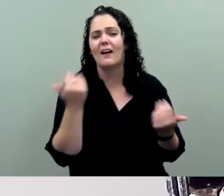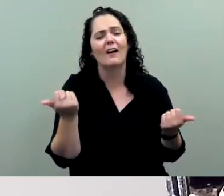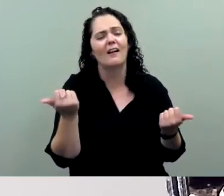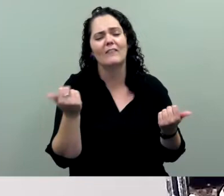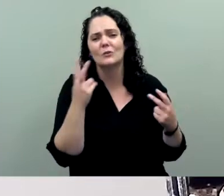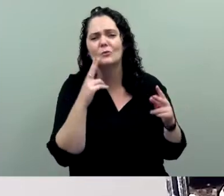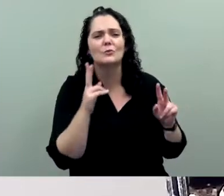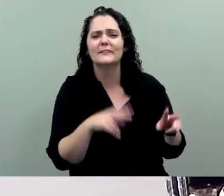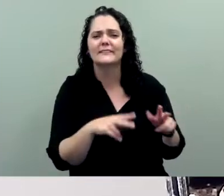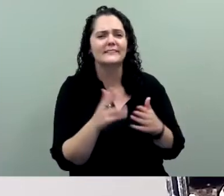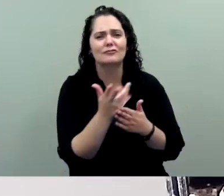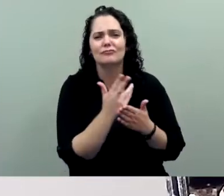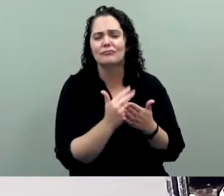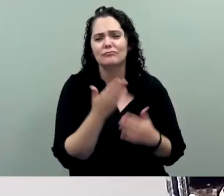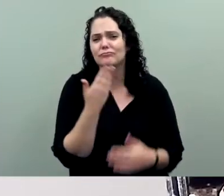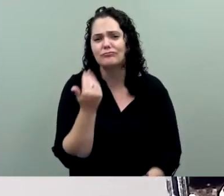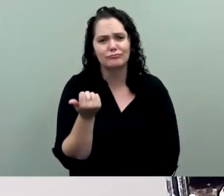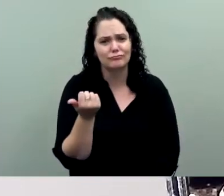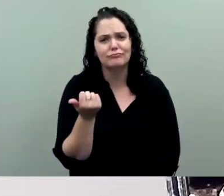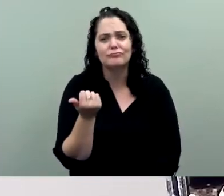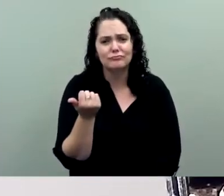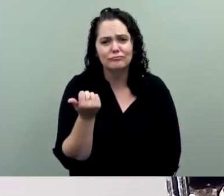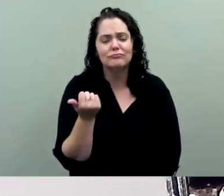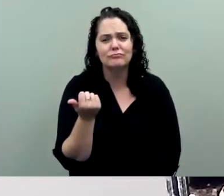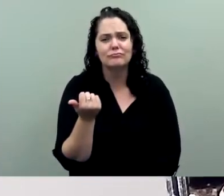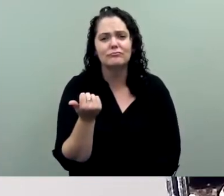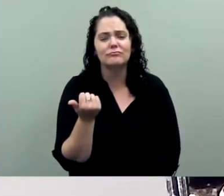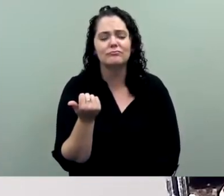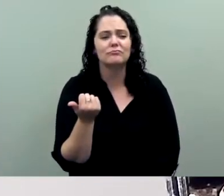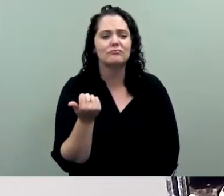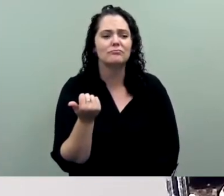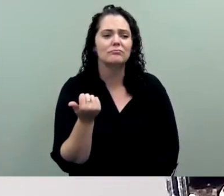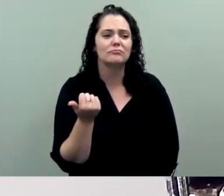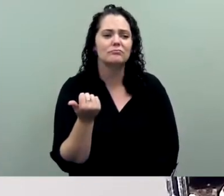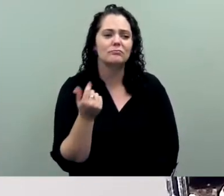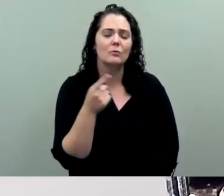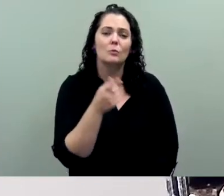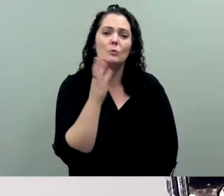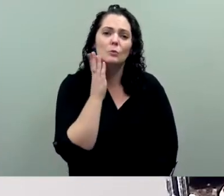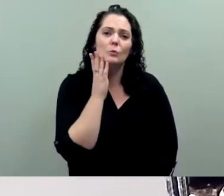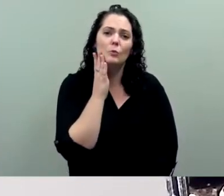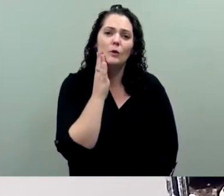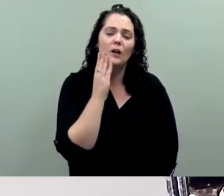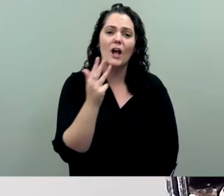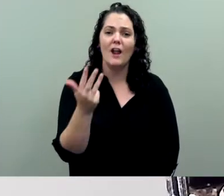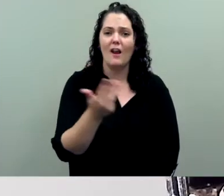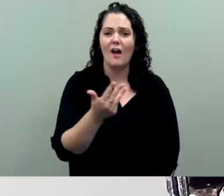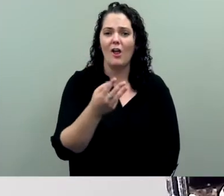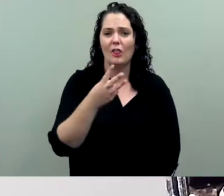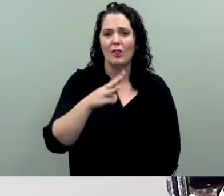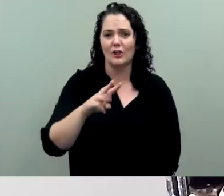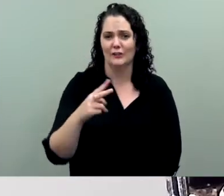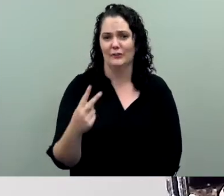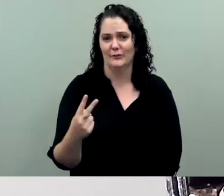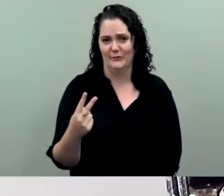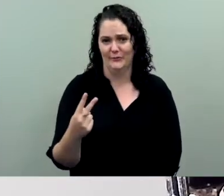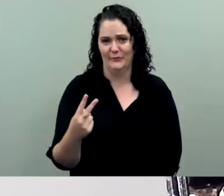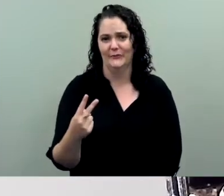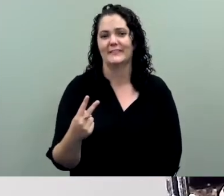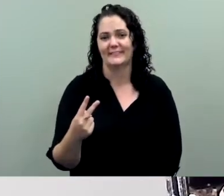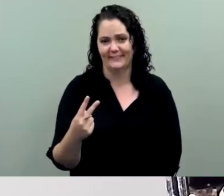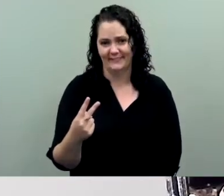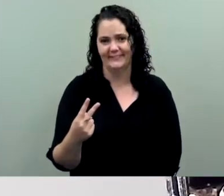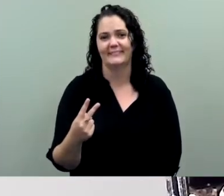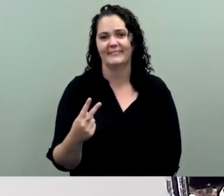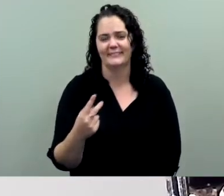gorgeous drawing. And this was a drawing, actually, if you look at the date on this, you'll see that it's 1932. This was a drawing that she did while